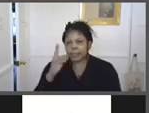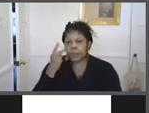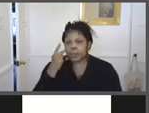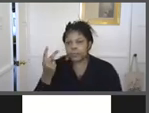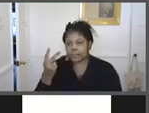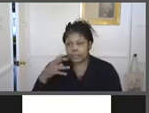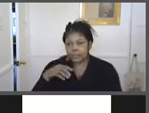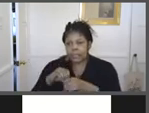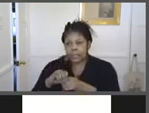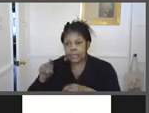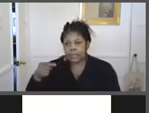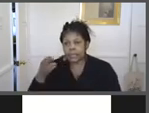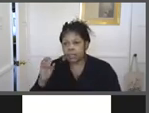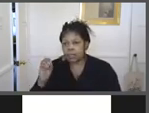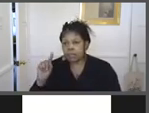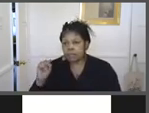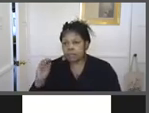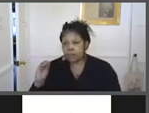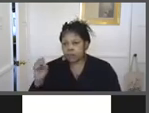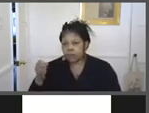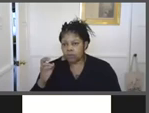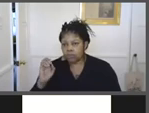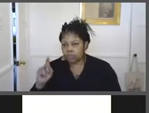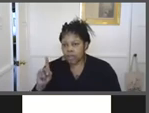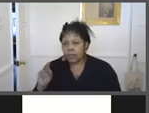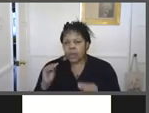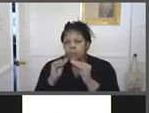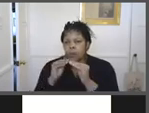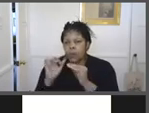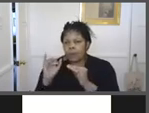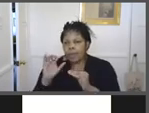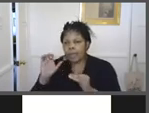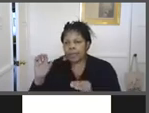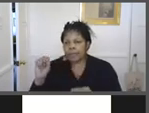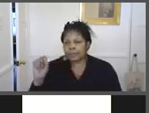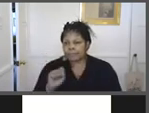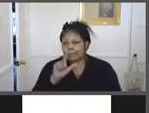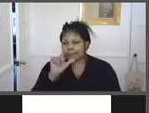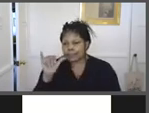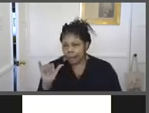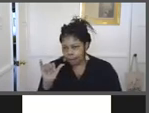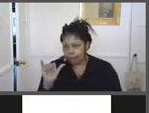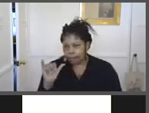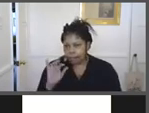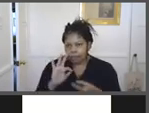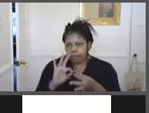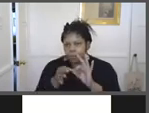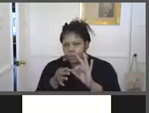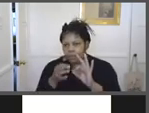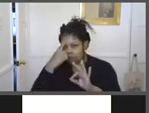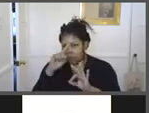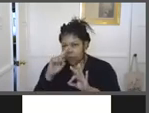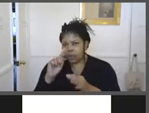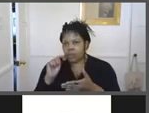Photoshop. They're more of a stylized interpretation of traditional brushes. There are